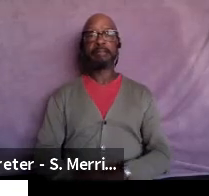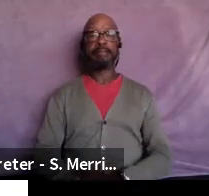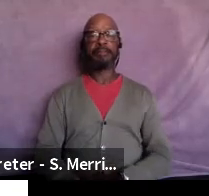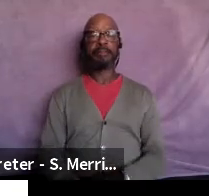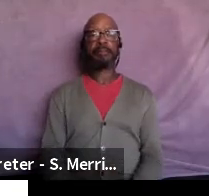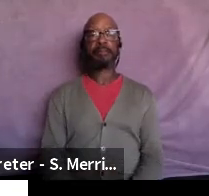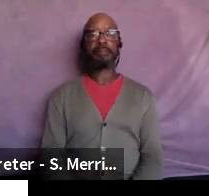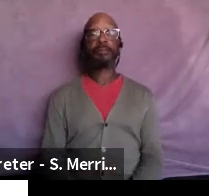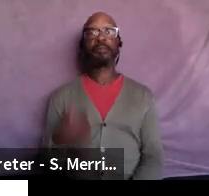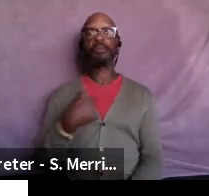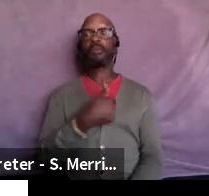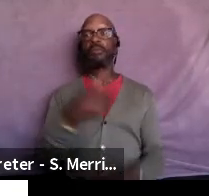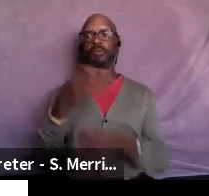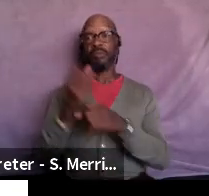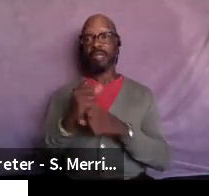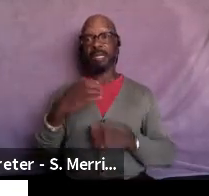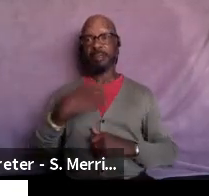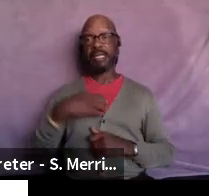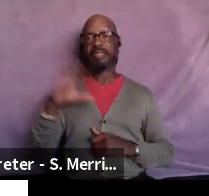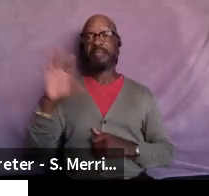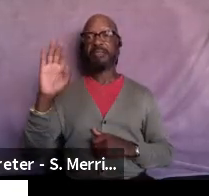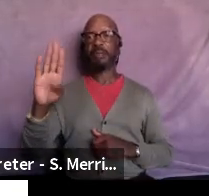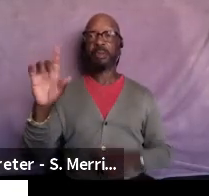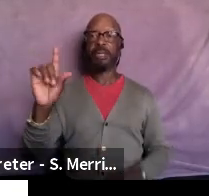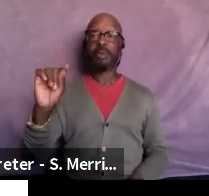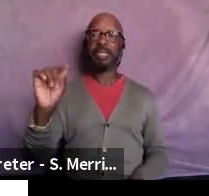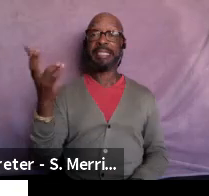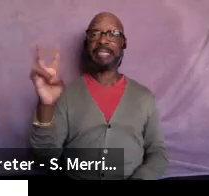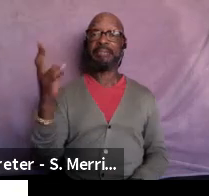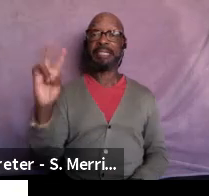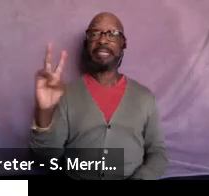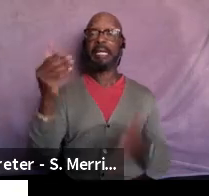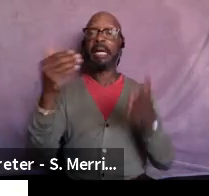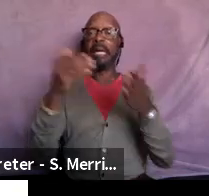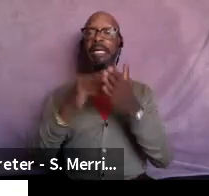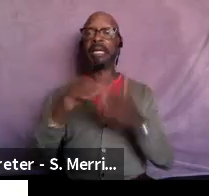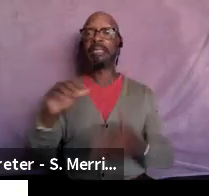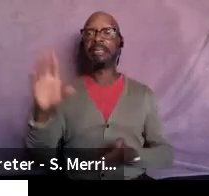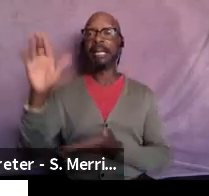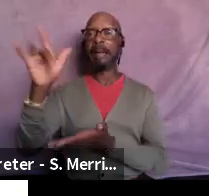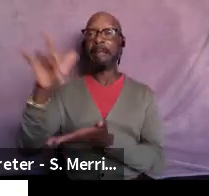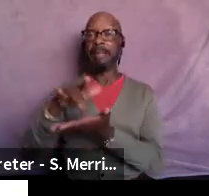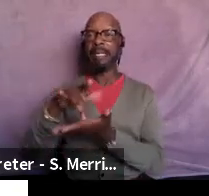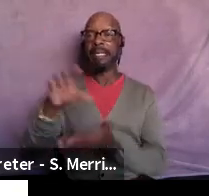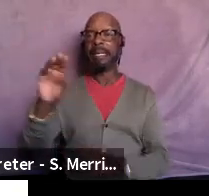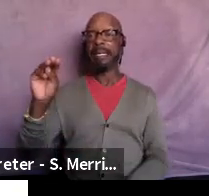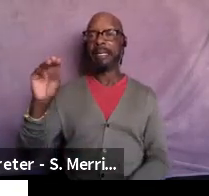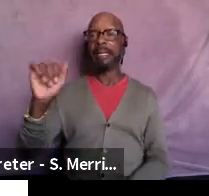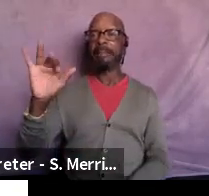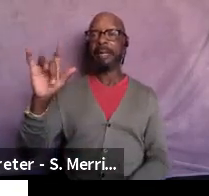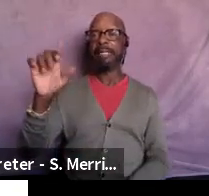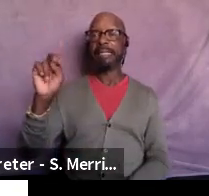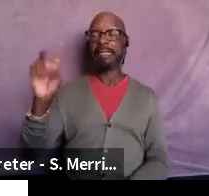We received this complaint in February 2017 against Mid-Maryland Musculoskeletal